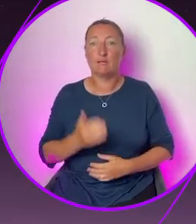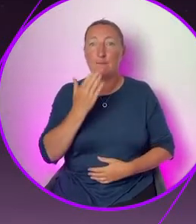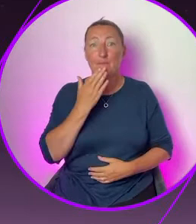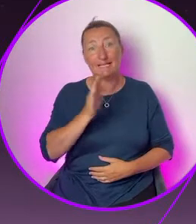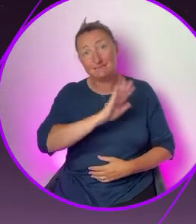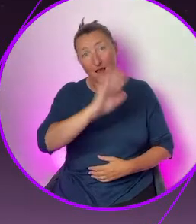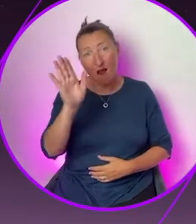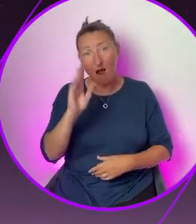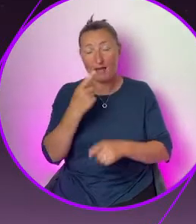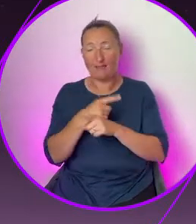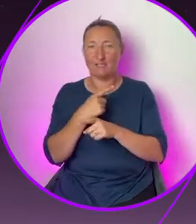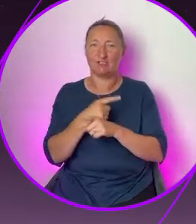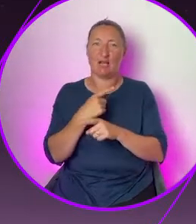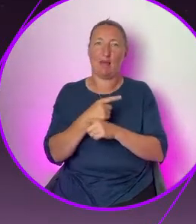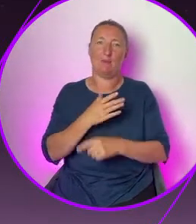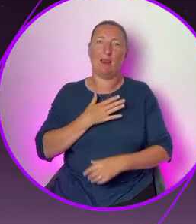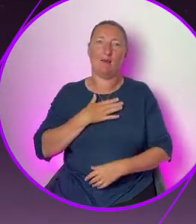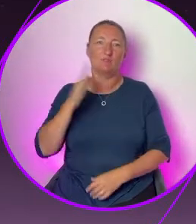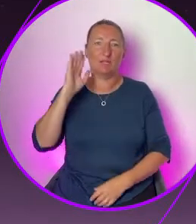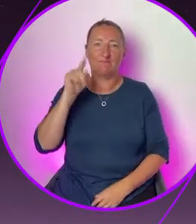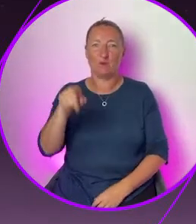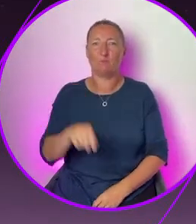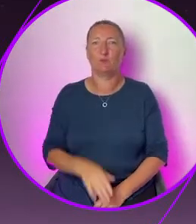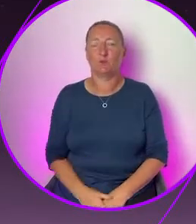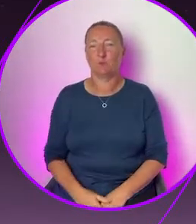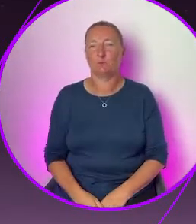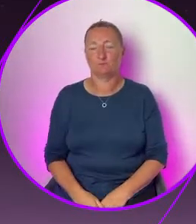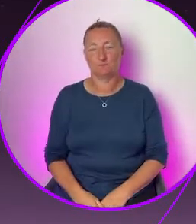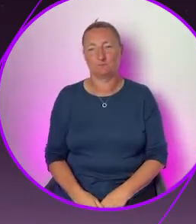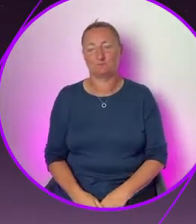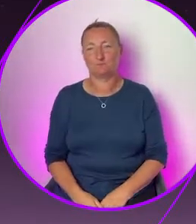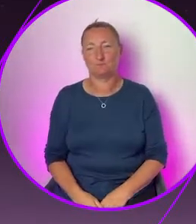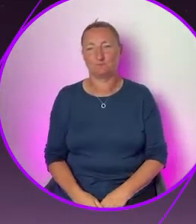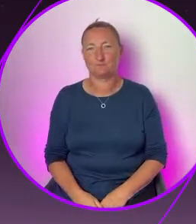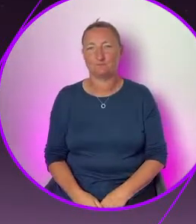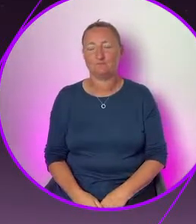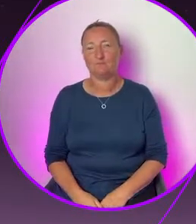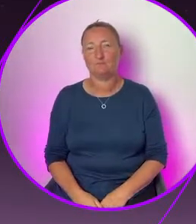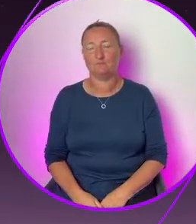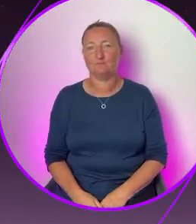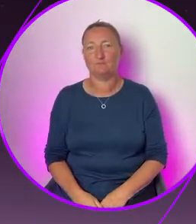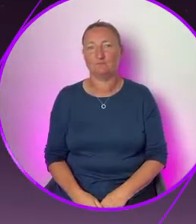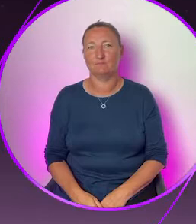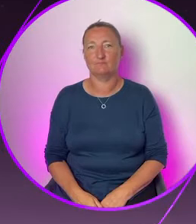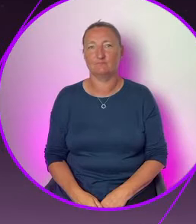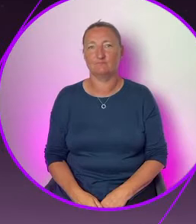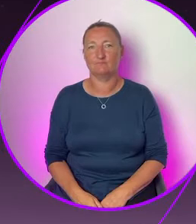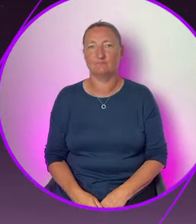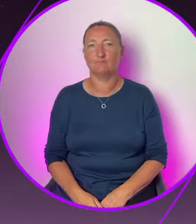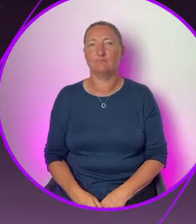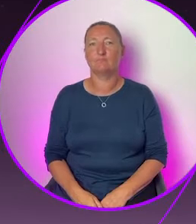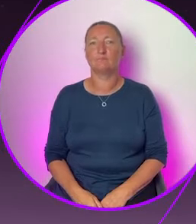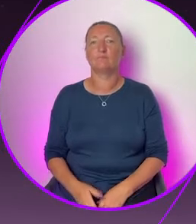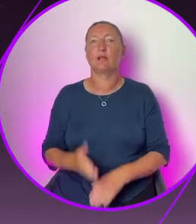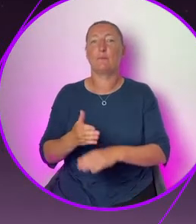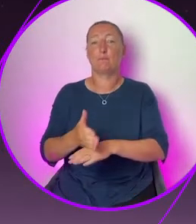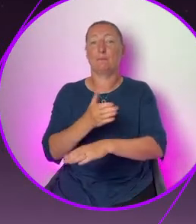chat. We'd love to hear from you, and Alex will certainly say hi back. So in addition, before we